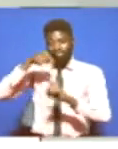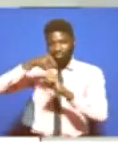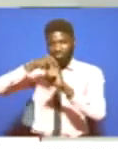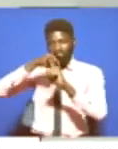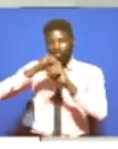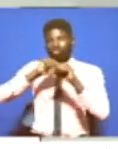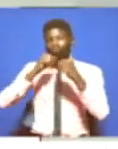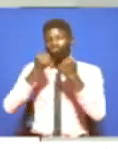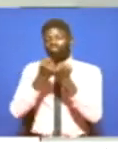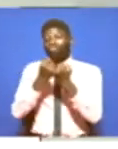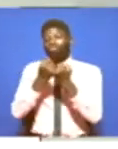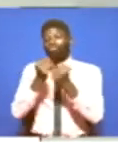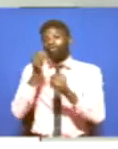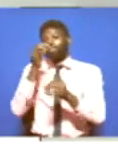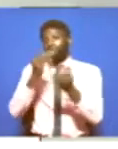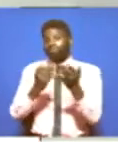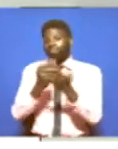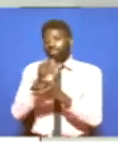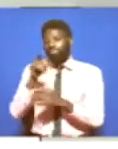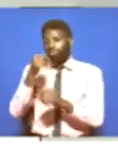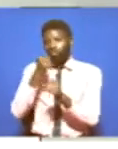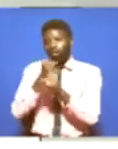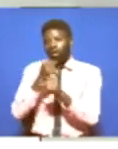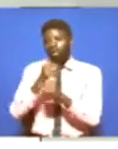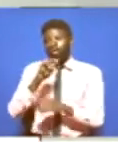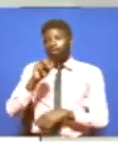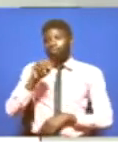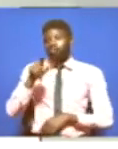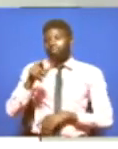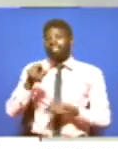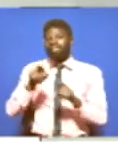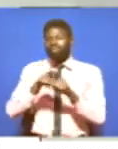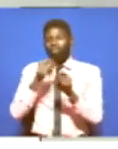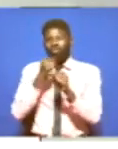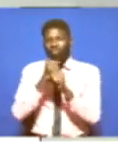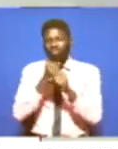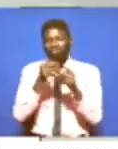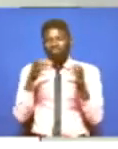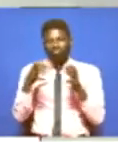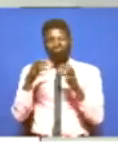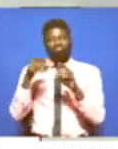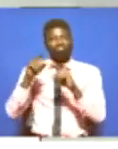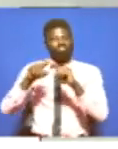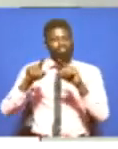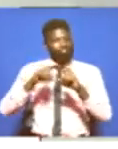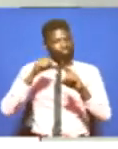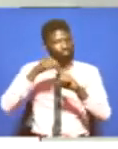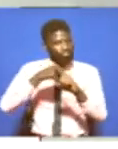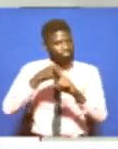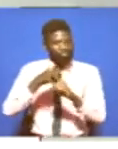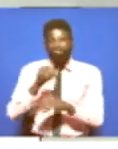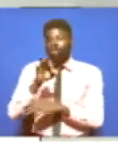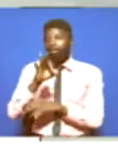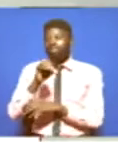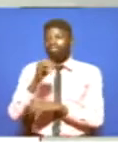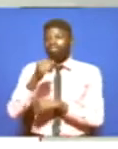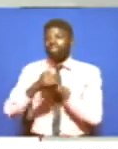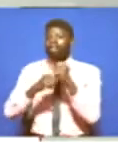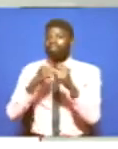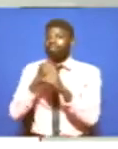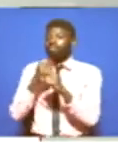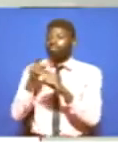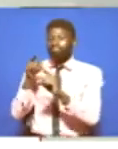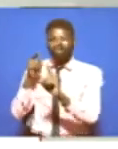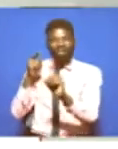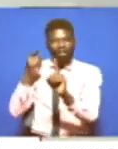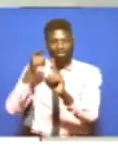member of parliament and is involved in charitable causes. 30 years ago, he was in the heart of the struggle for multi-party politics